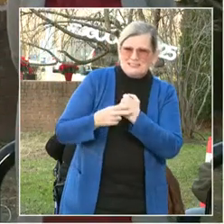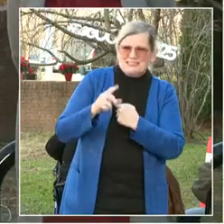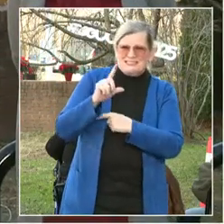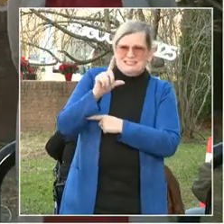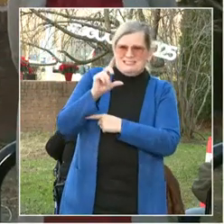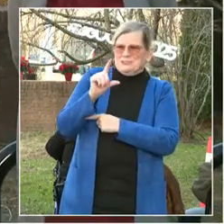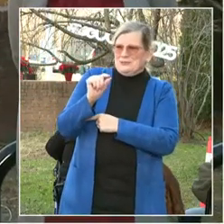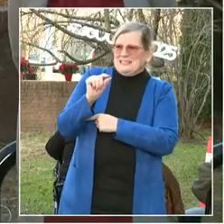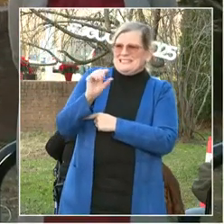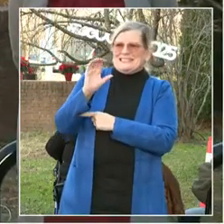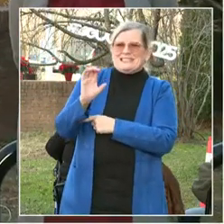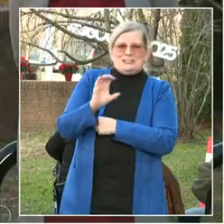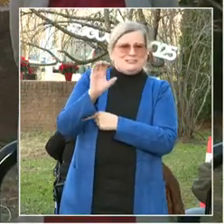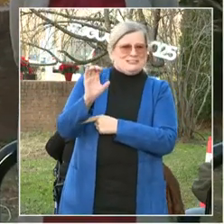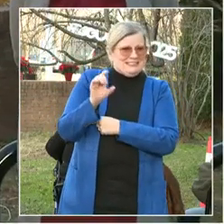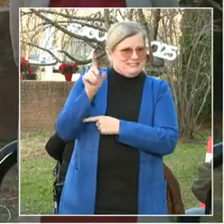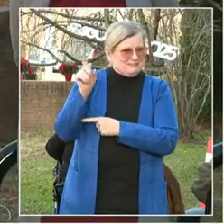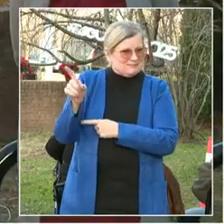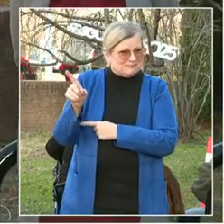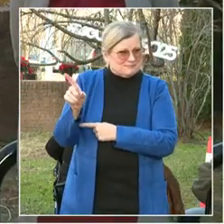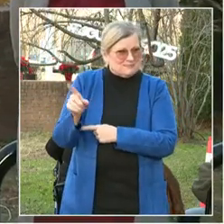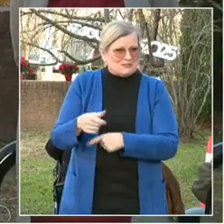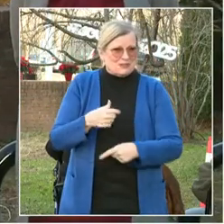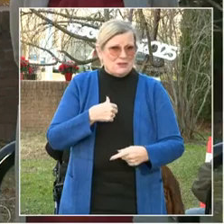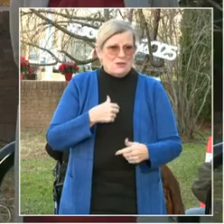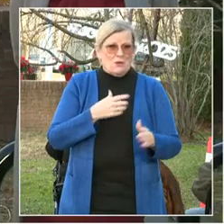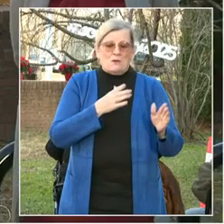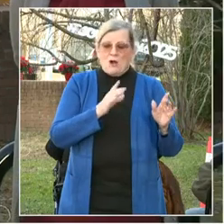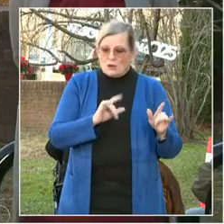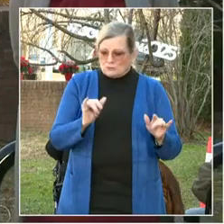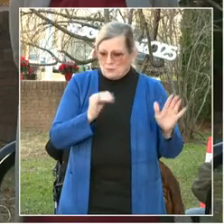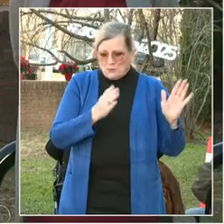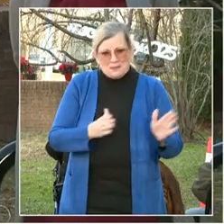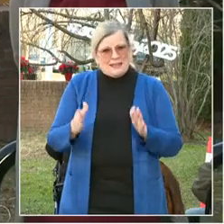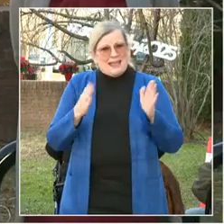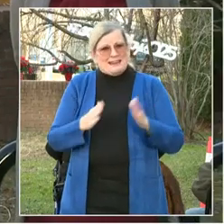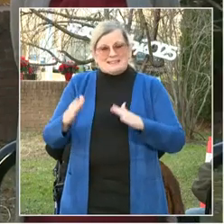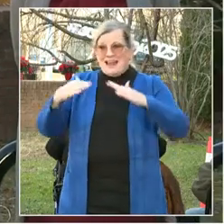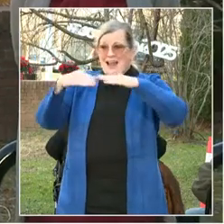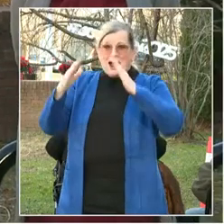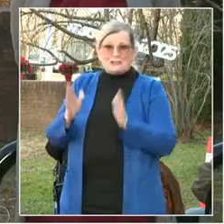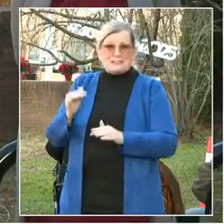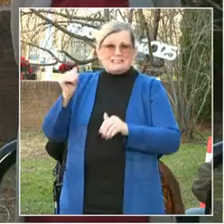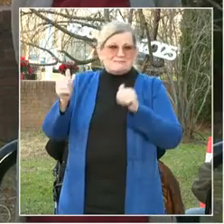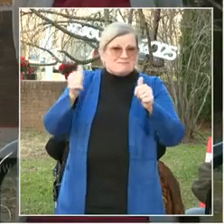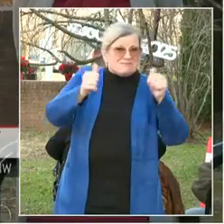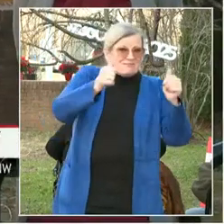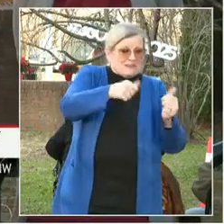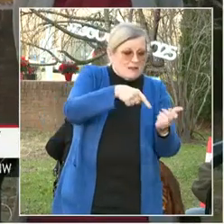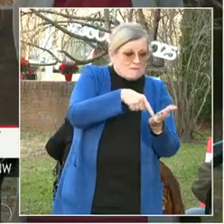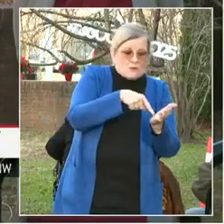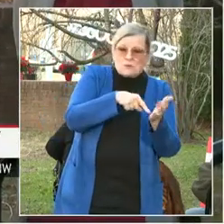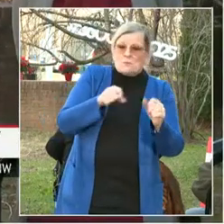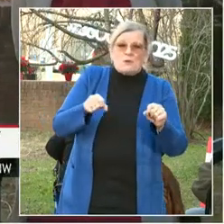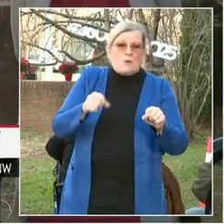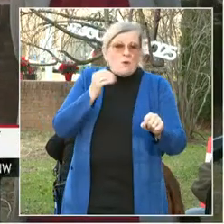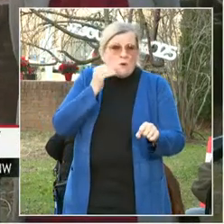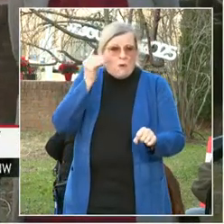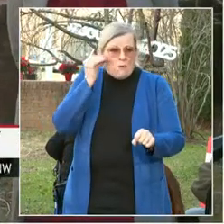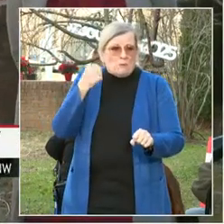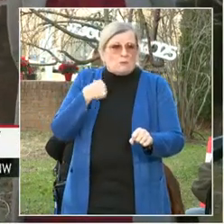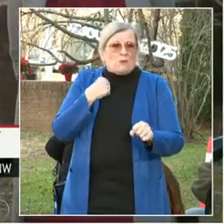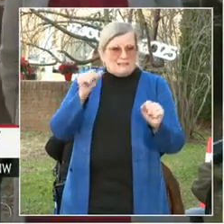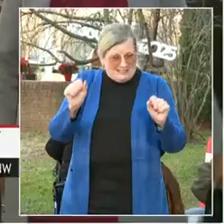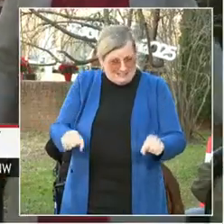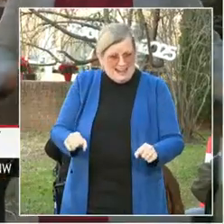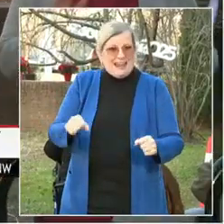space to add housing with a large component of workforce and deeply affordable housing so that we can do our part in